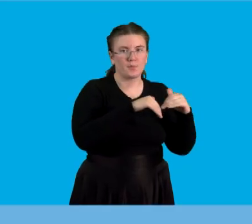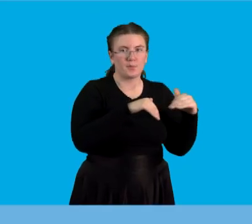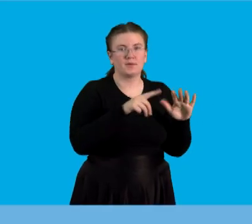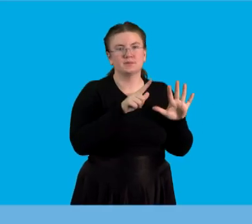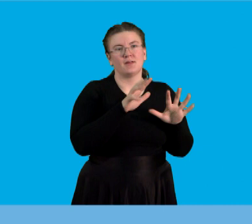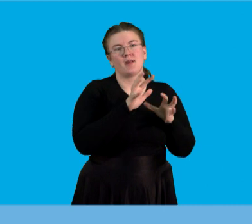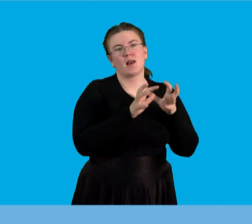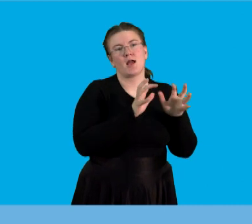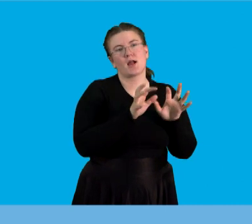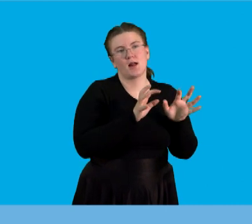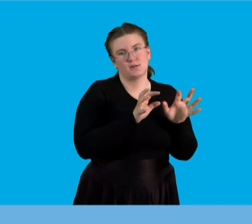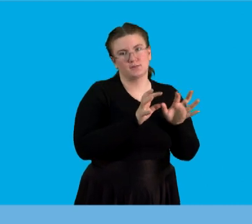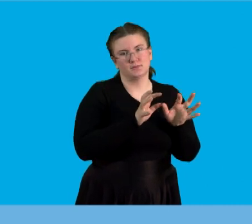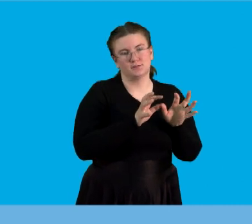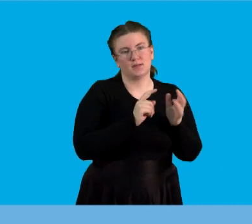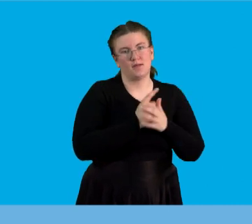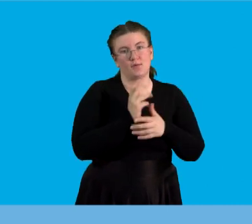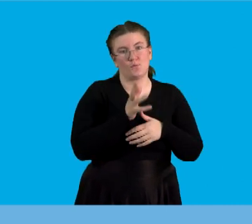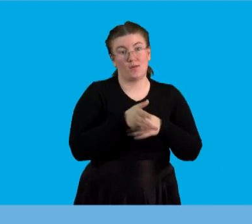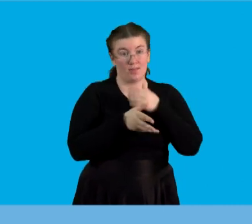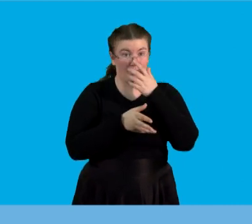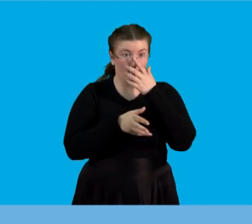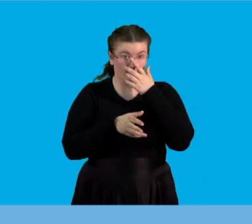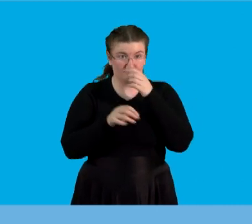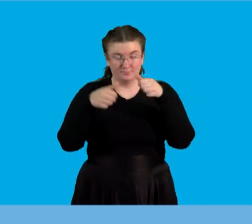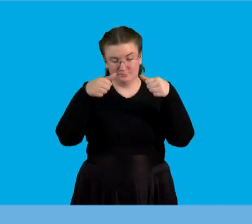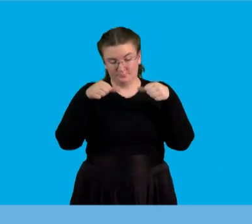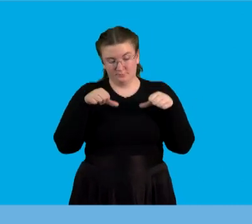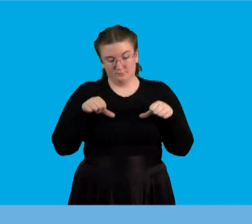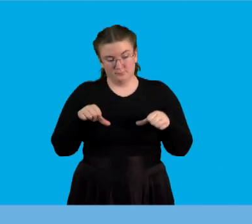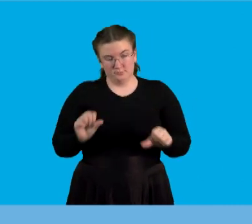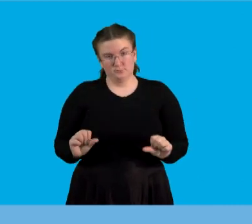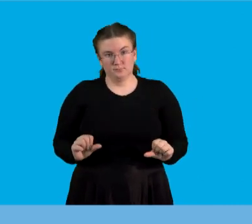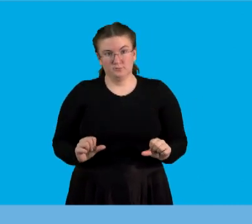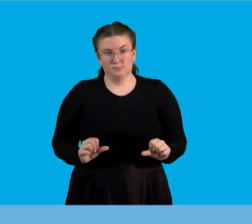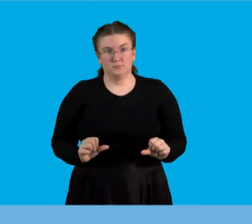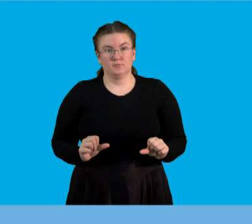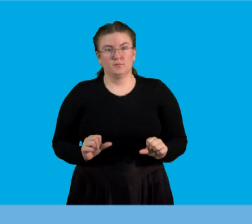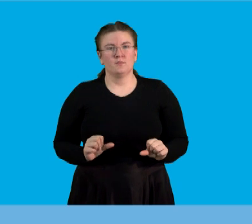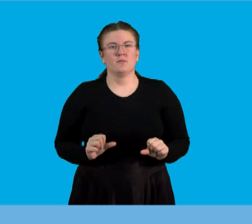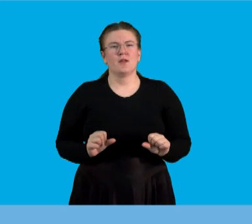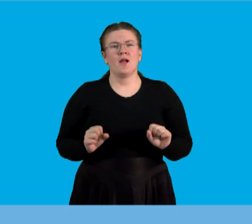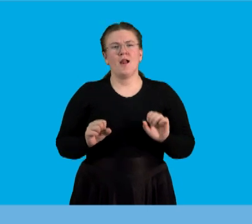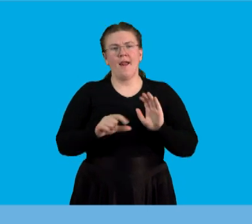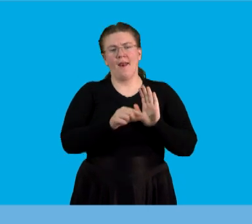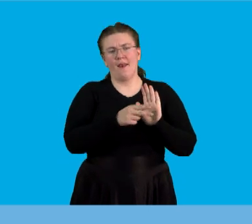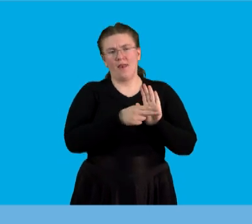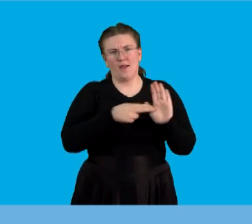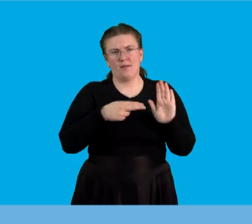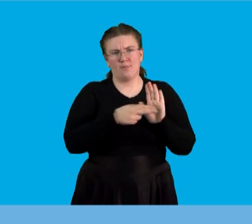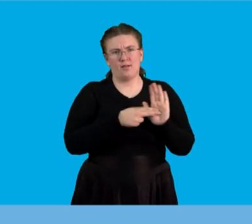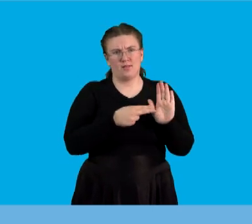or that help us to see everything that is around us. Now, the next question is asking us that what